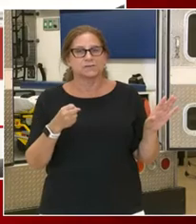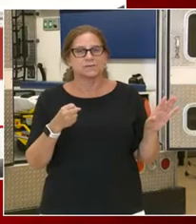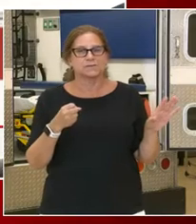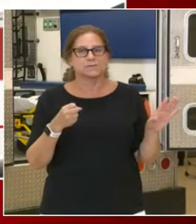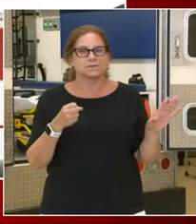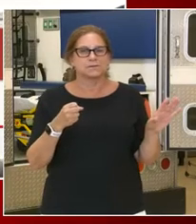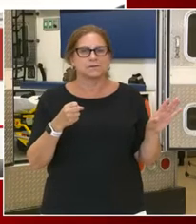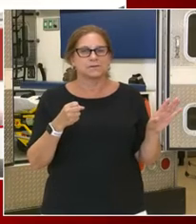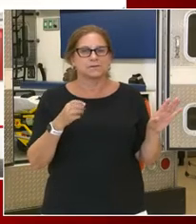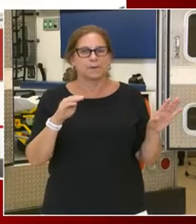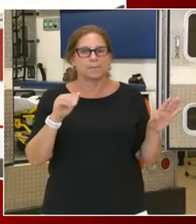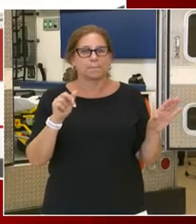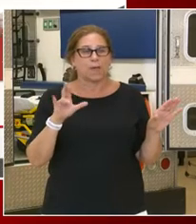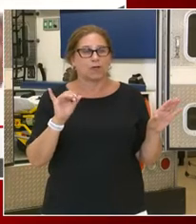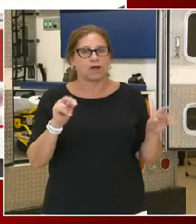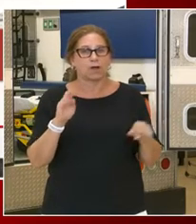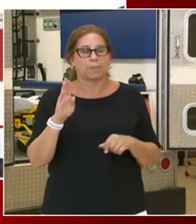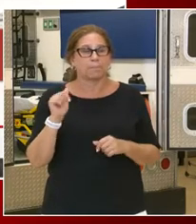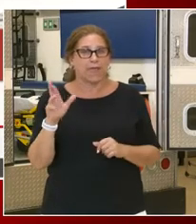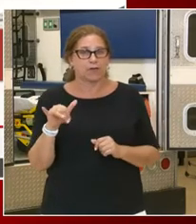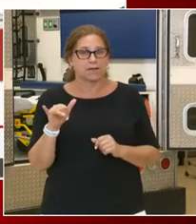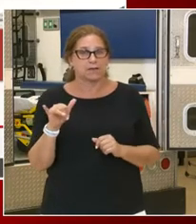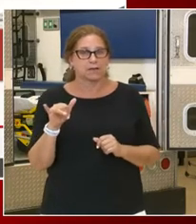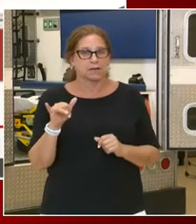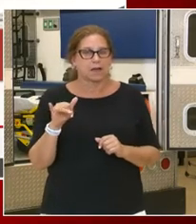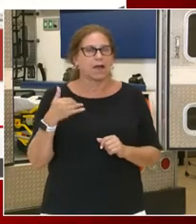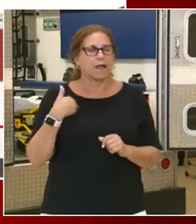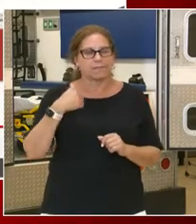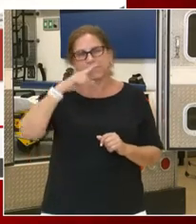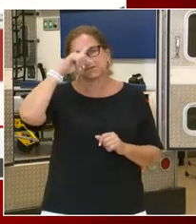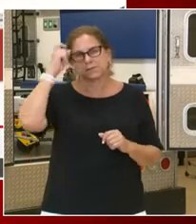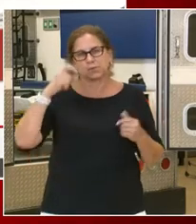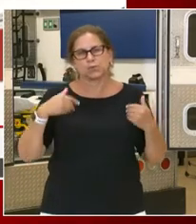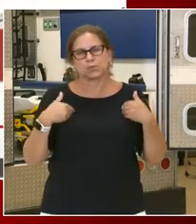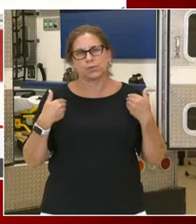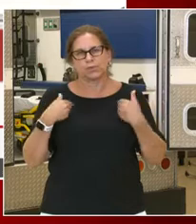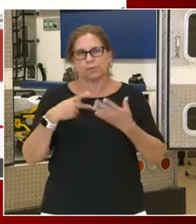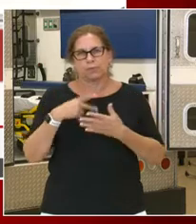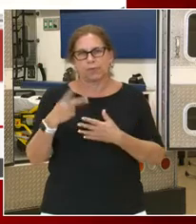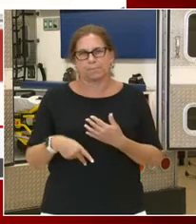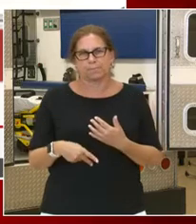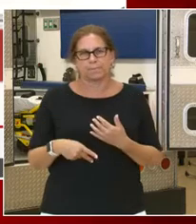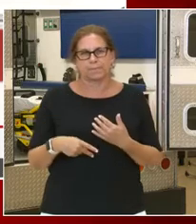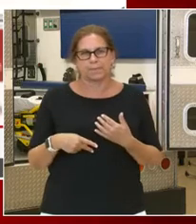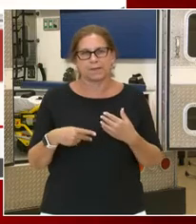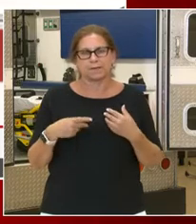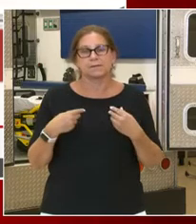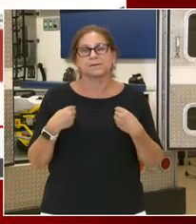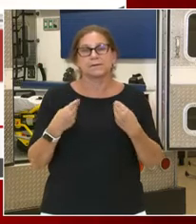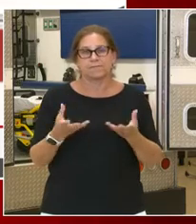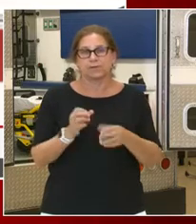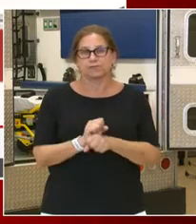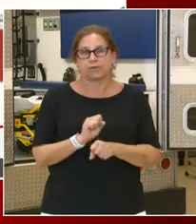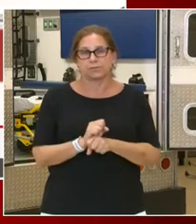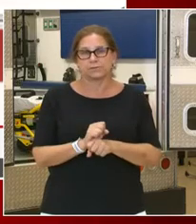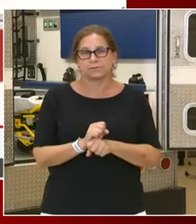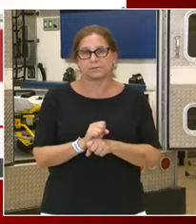not only given young people something to do for the summer, but it provides that necessary early career experience. So what this